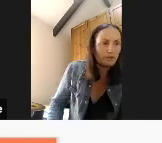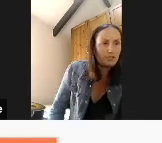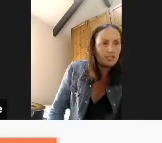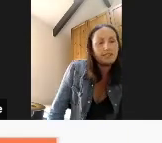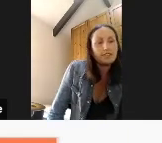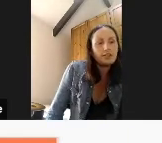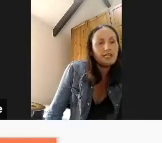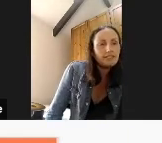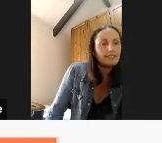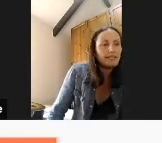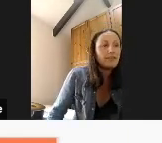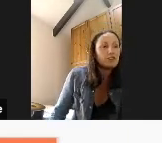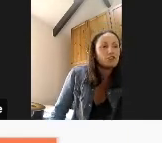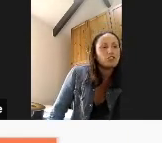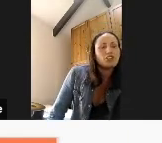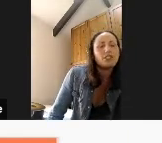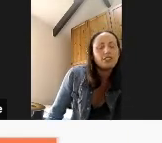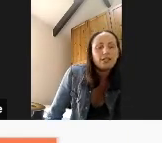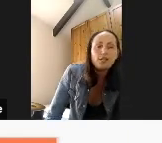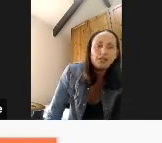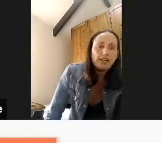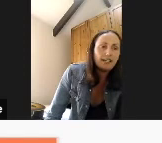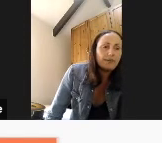support communities. And so this is the infrastructure